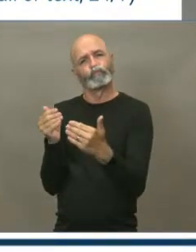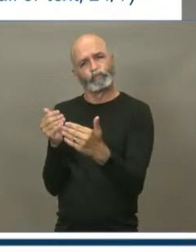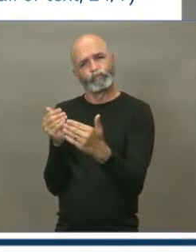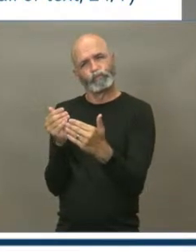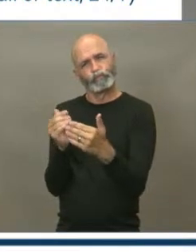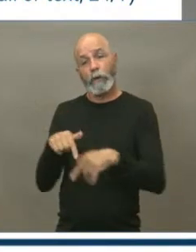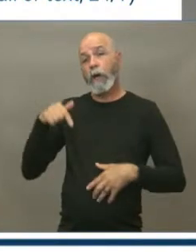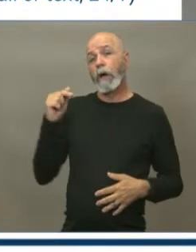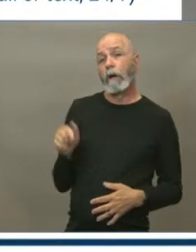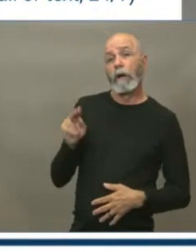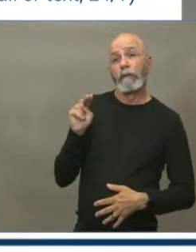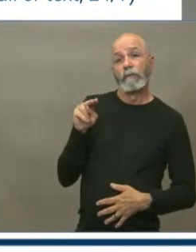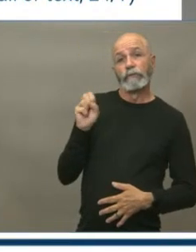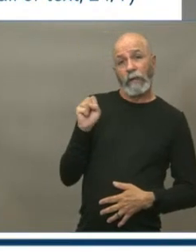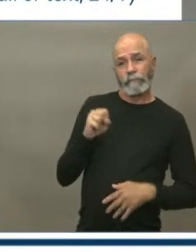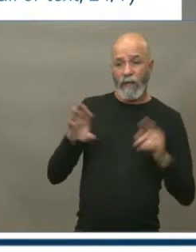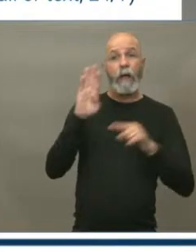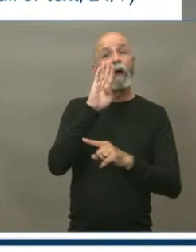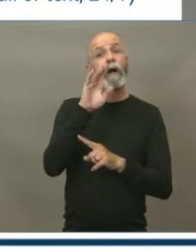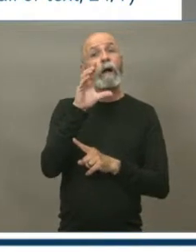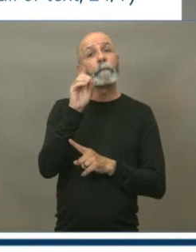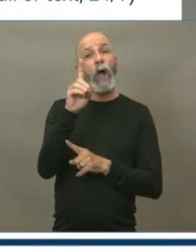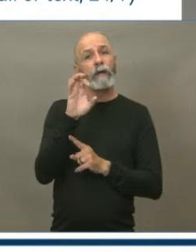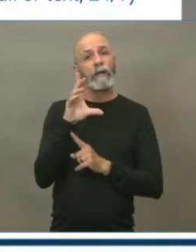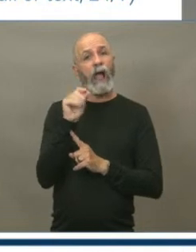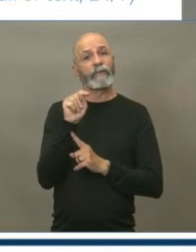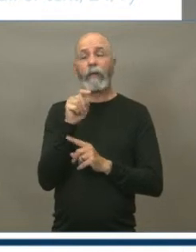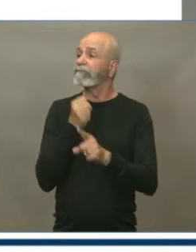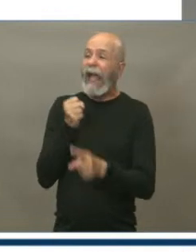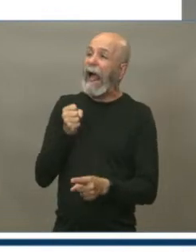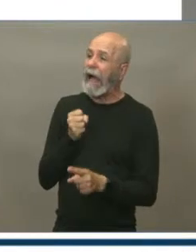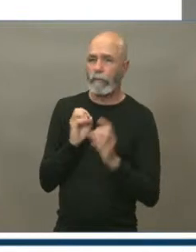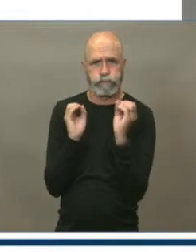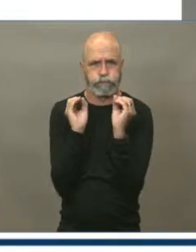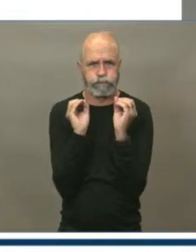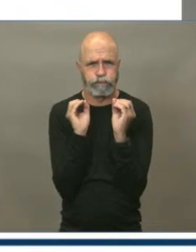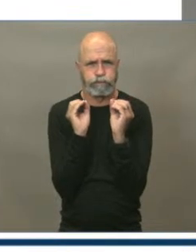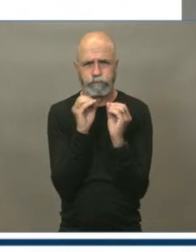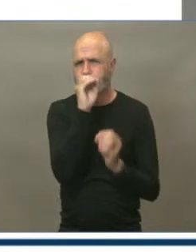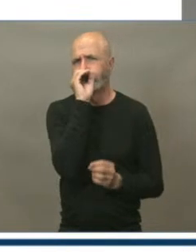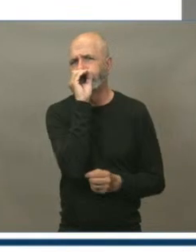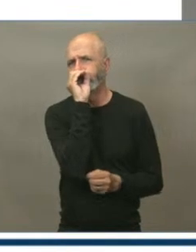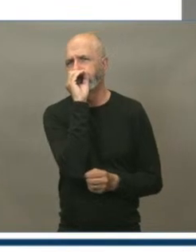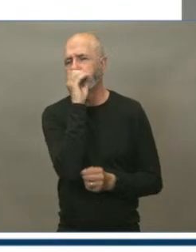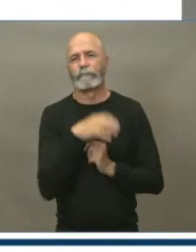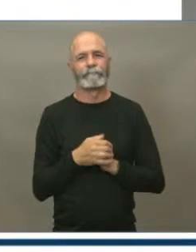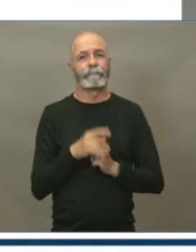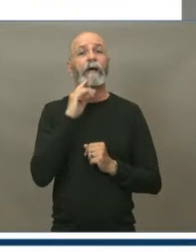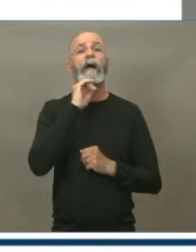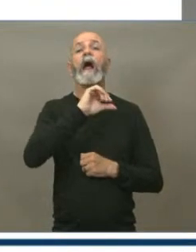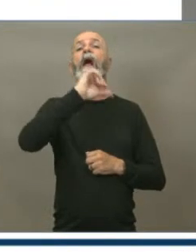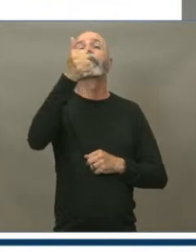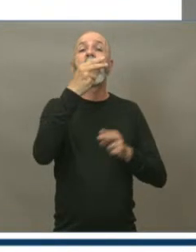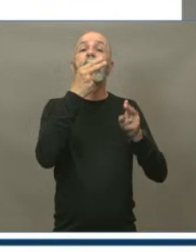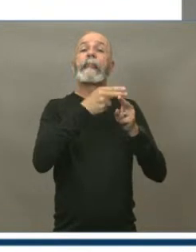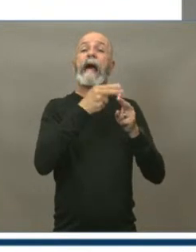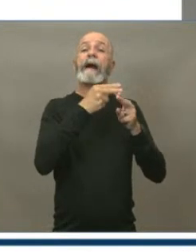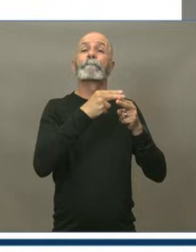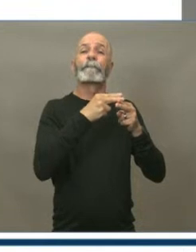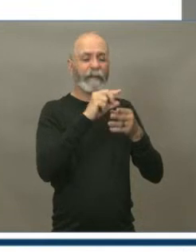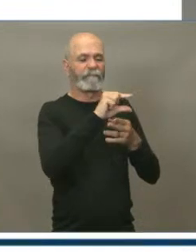effects occur within 4 to 28 days of getting vaccinated, and then with AstraZeneca, and the